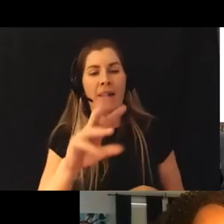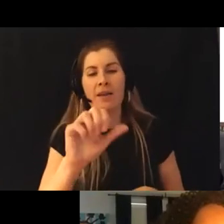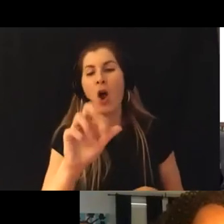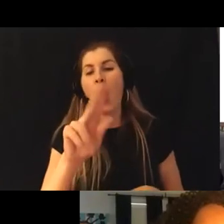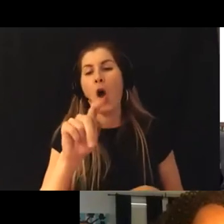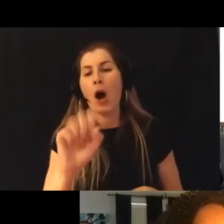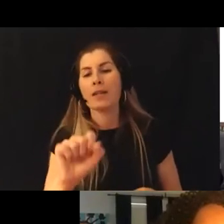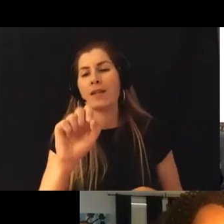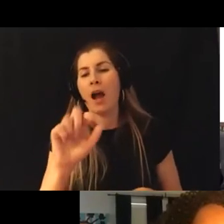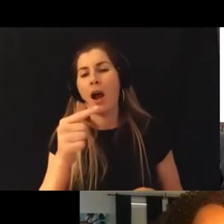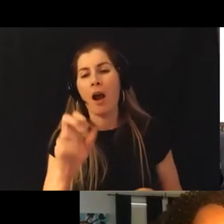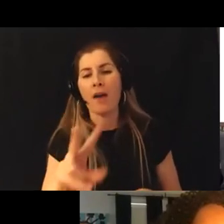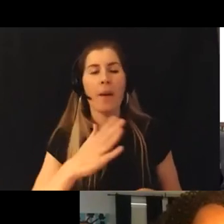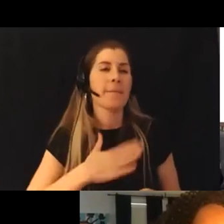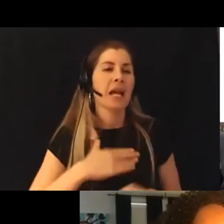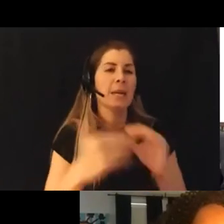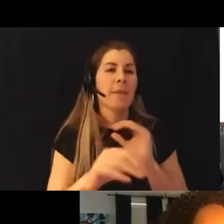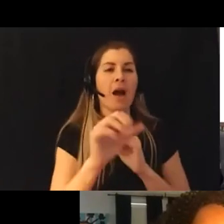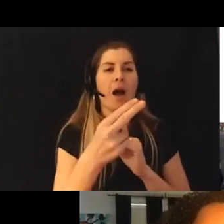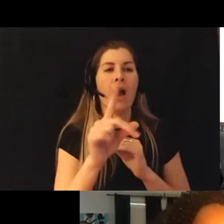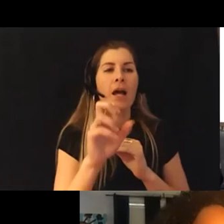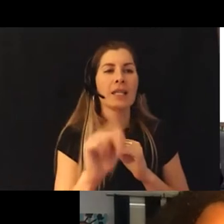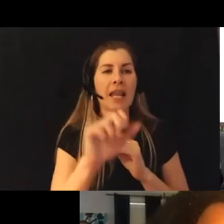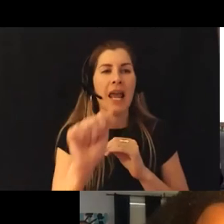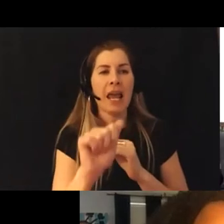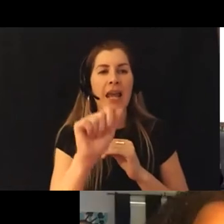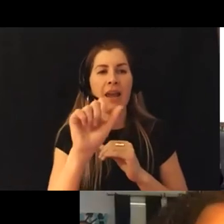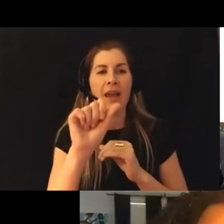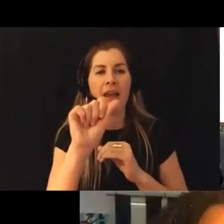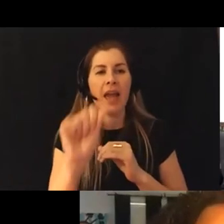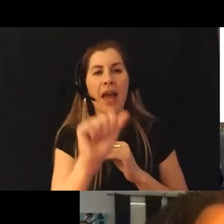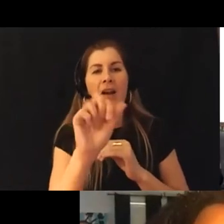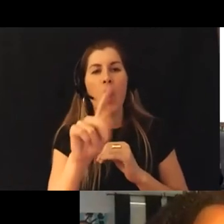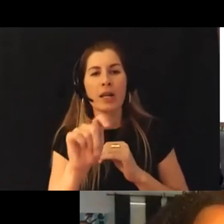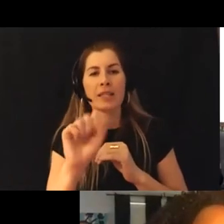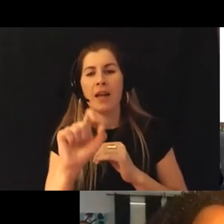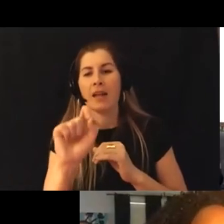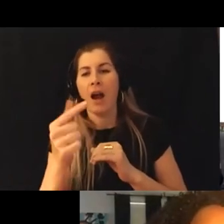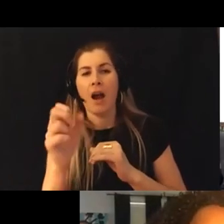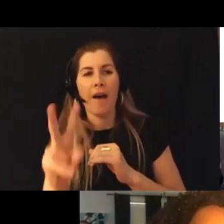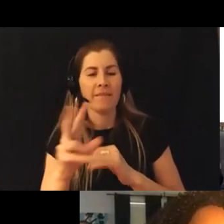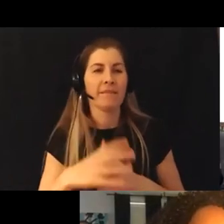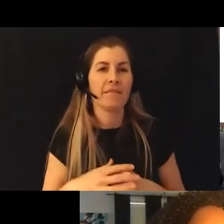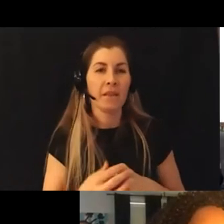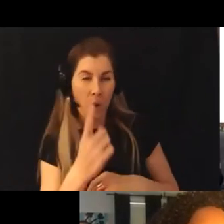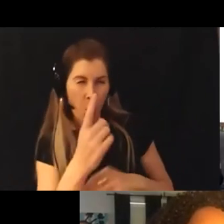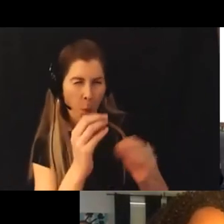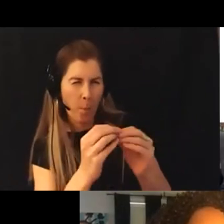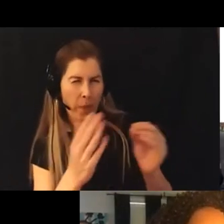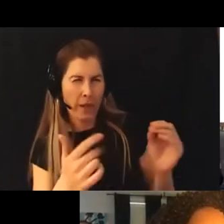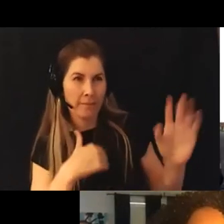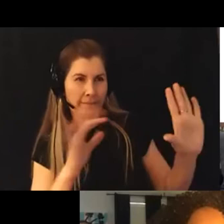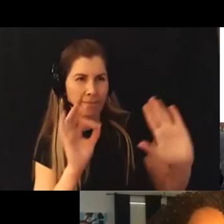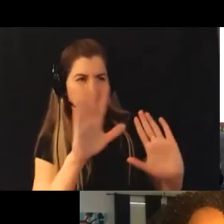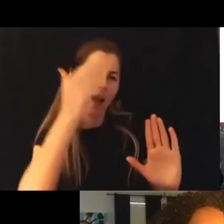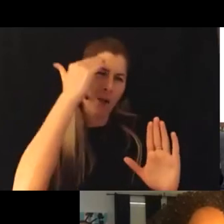my email address is hudsona@arts.gov. So feel free to reach out. Can I just add one more thing in there? I know we're going to go